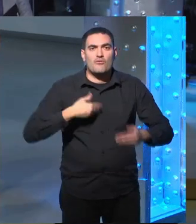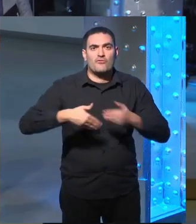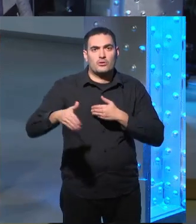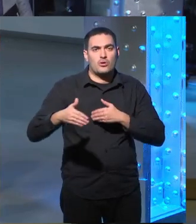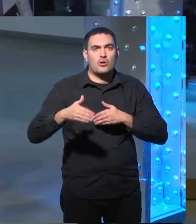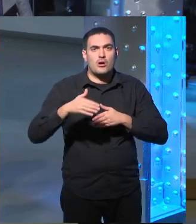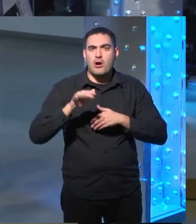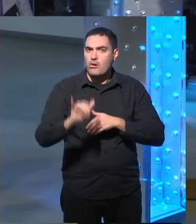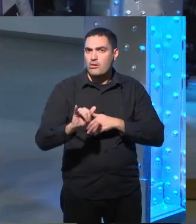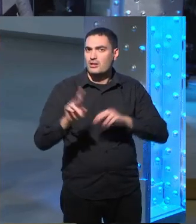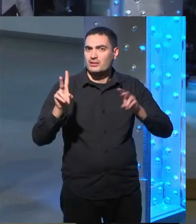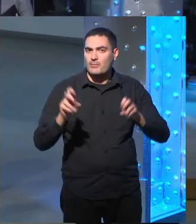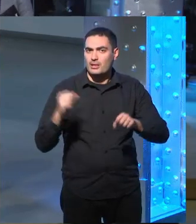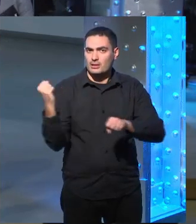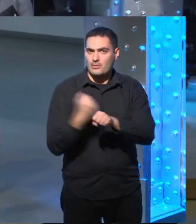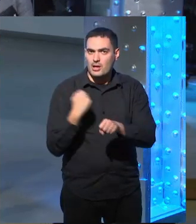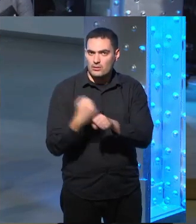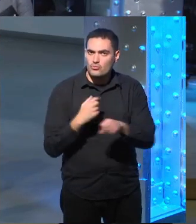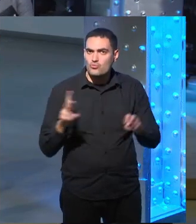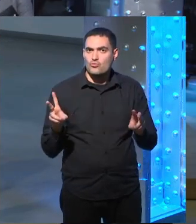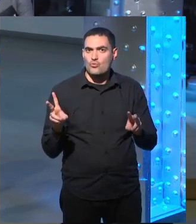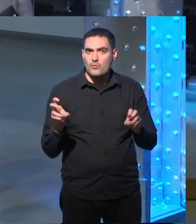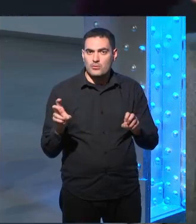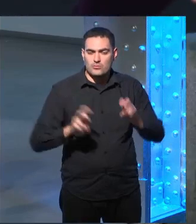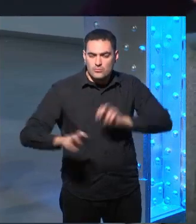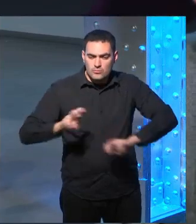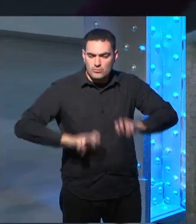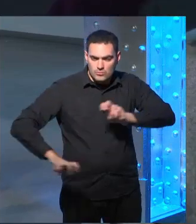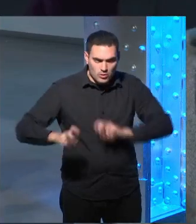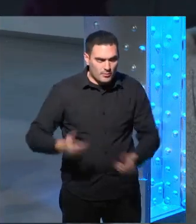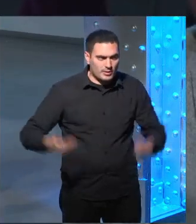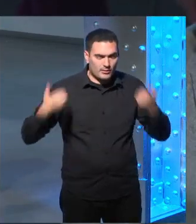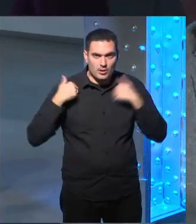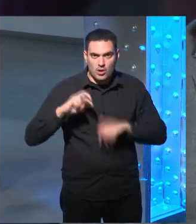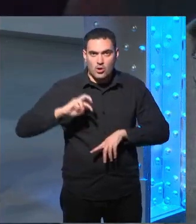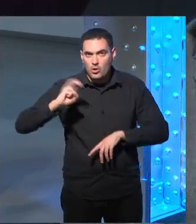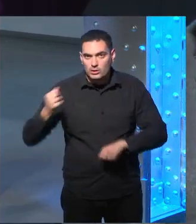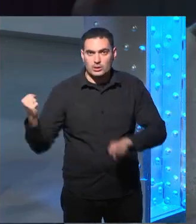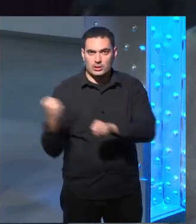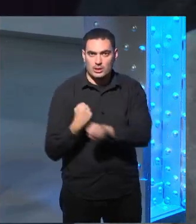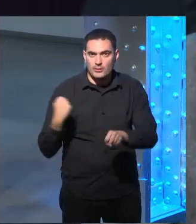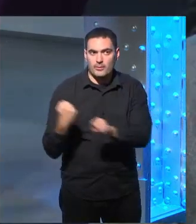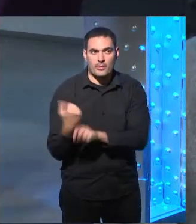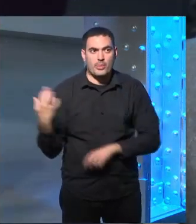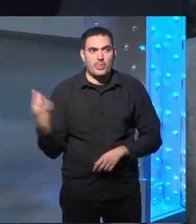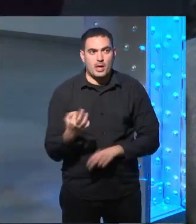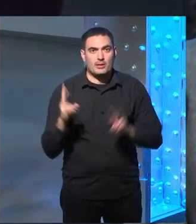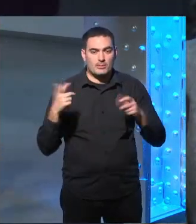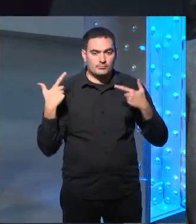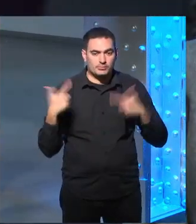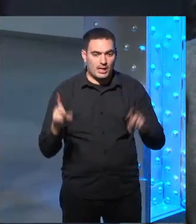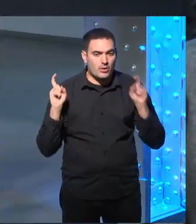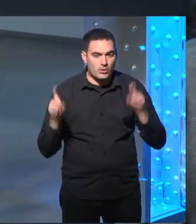about a future with a new type of employability where other skills will be demanded,